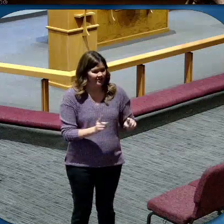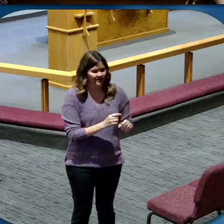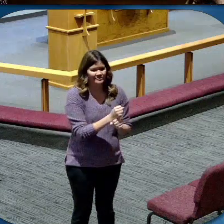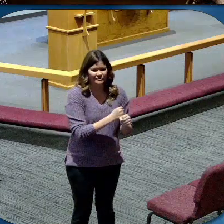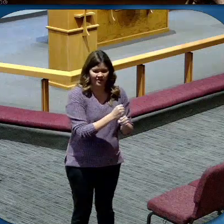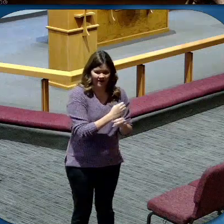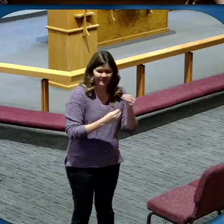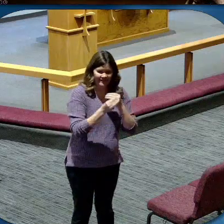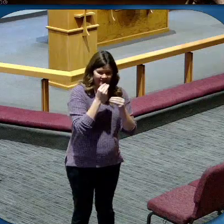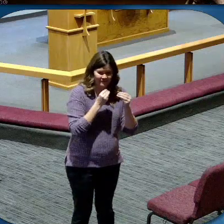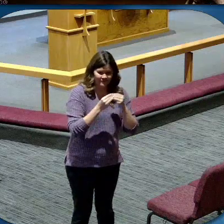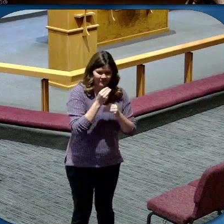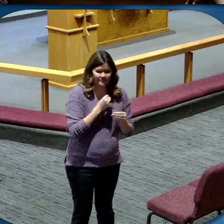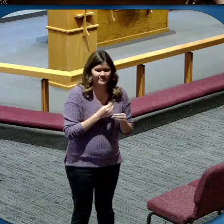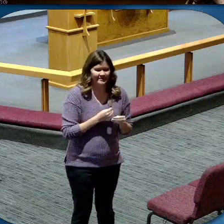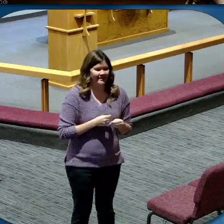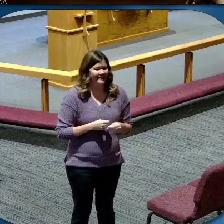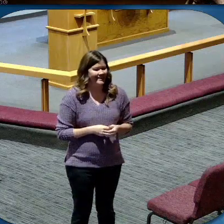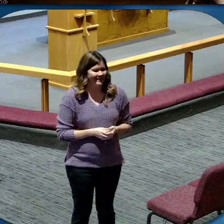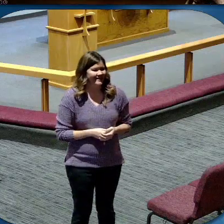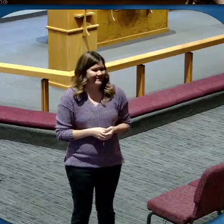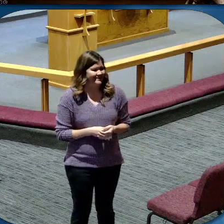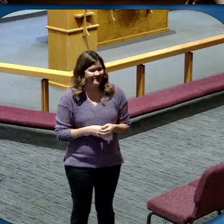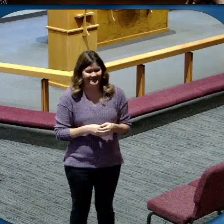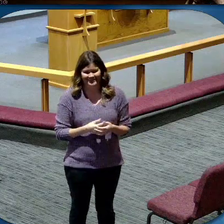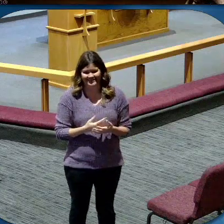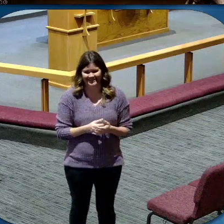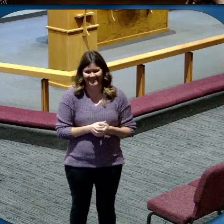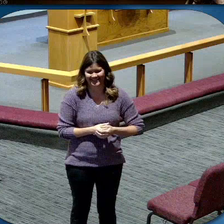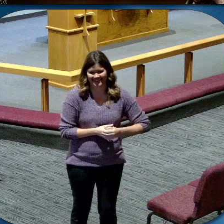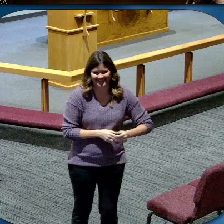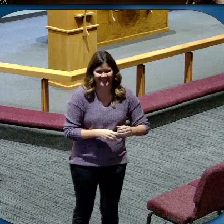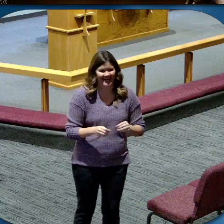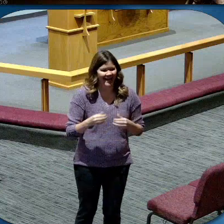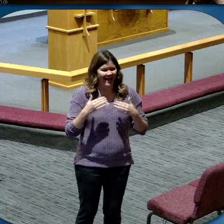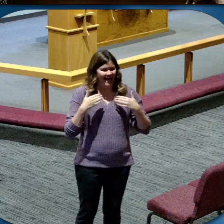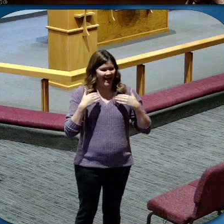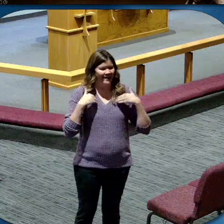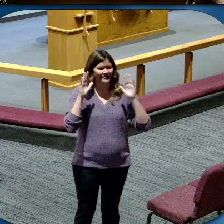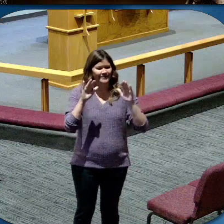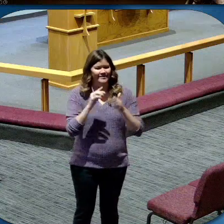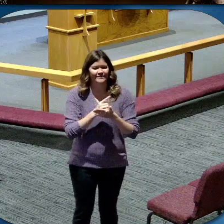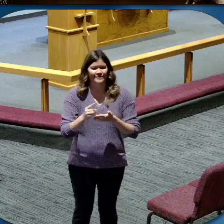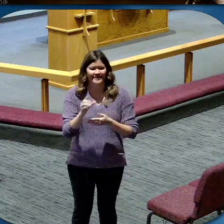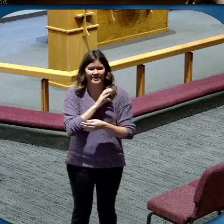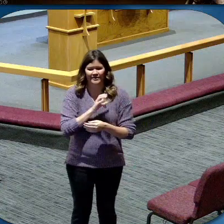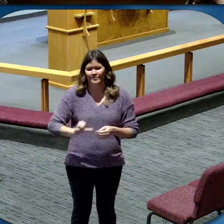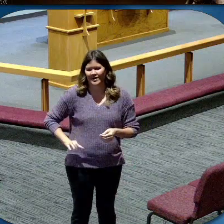Wreck that New Year's resolution. Just get it done. Have a great week in Christ.